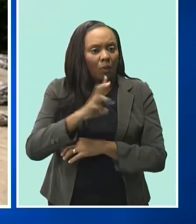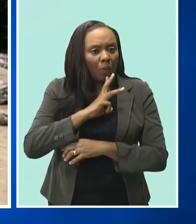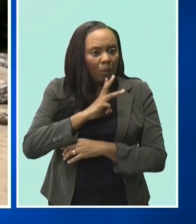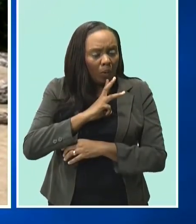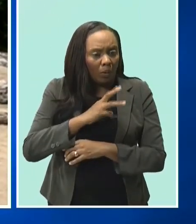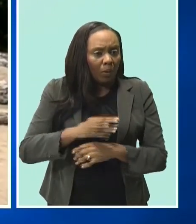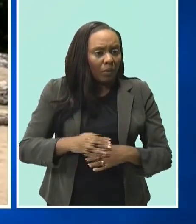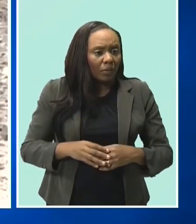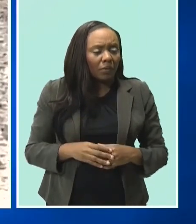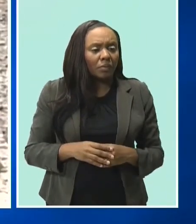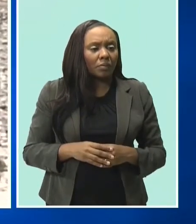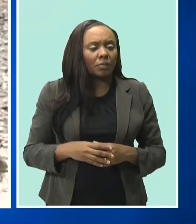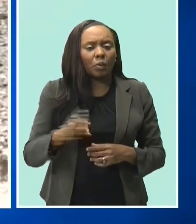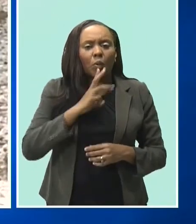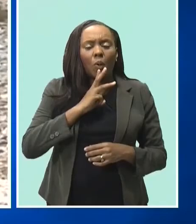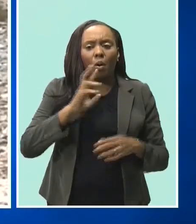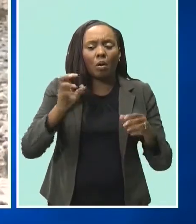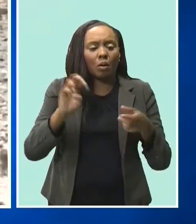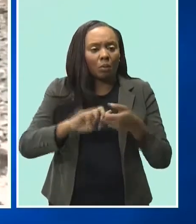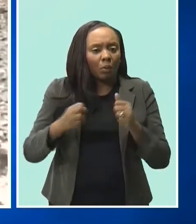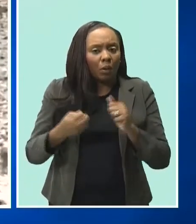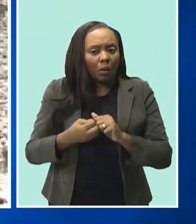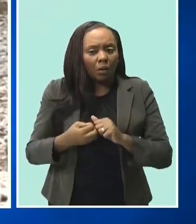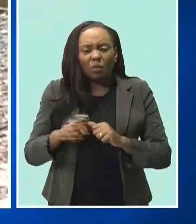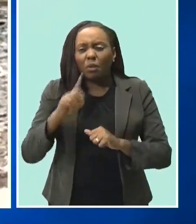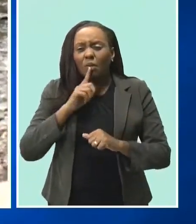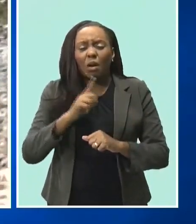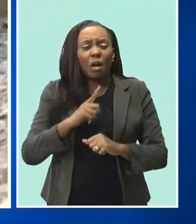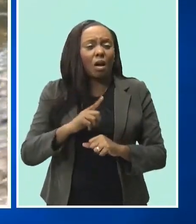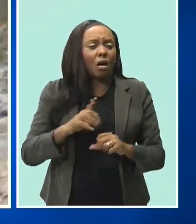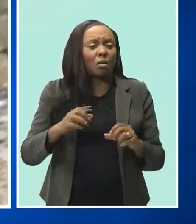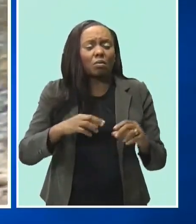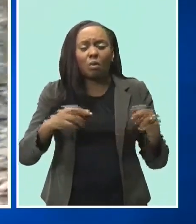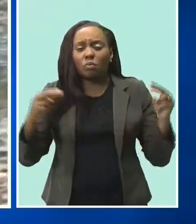not only on a physical building, but spaces. Could be